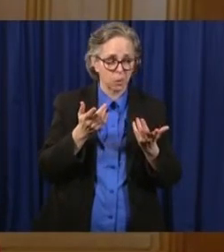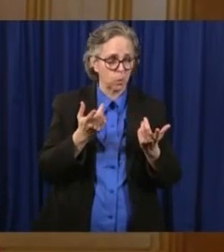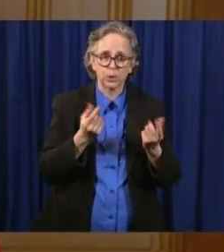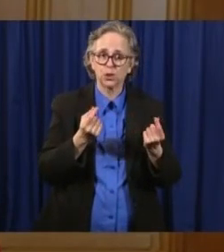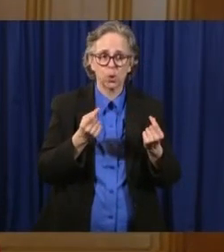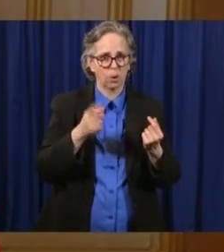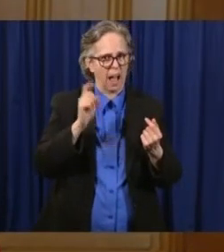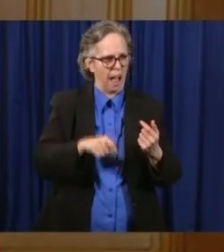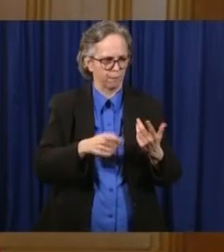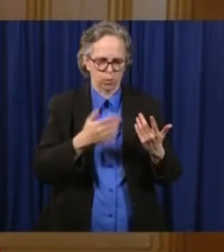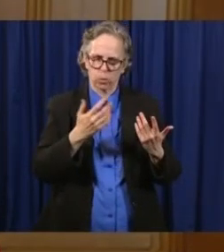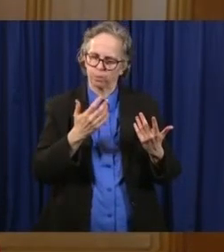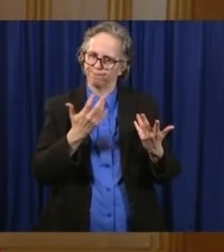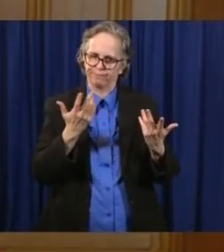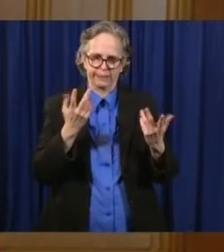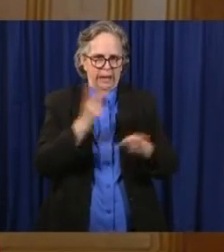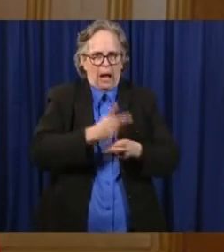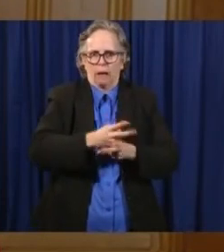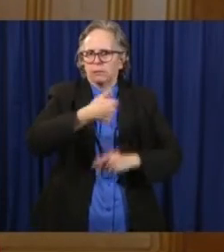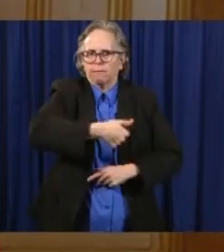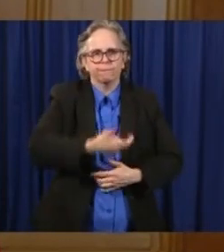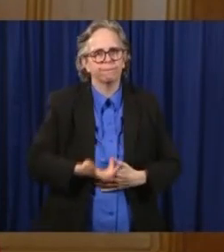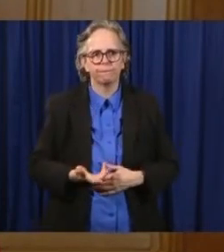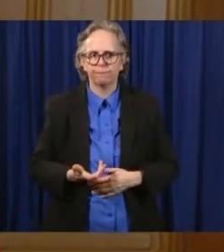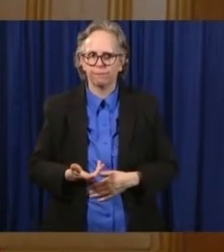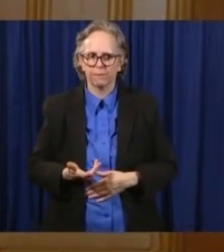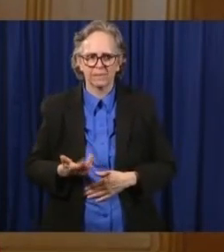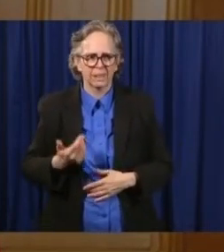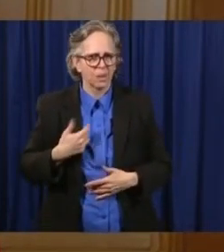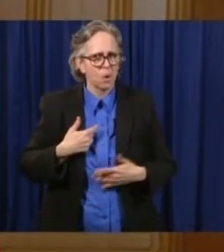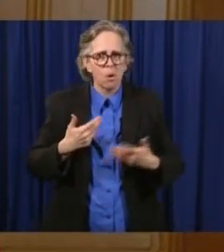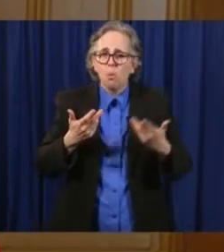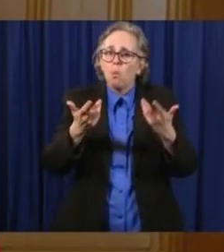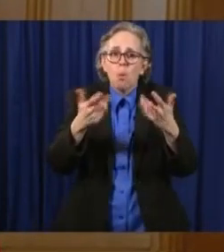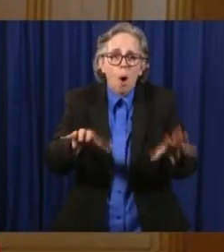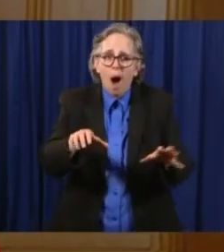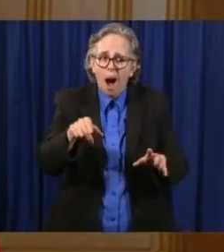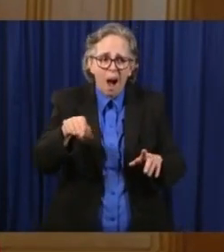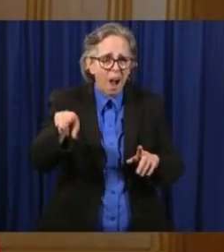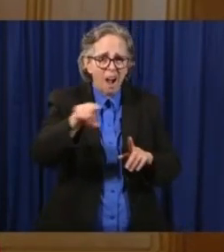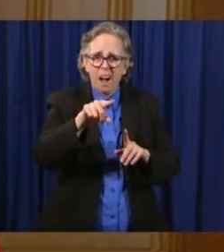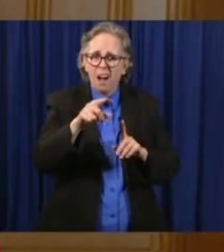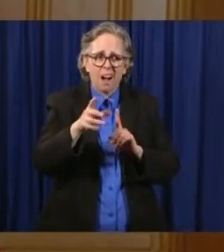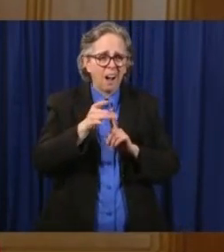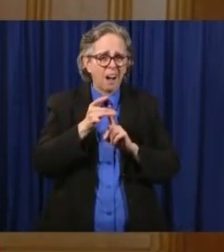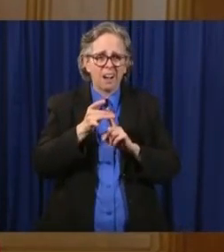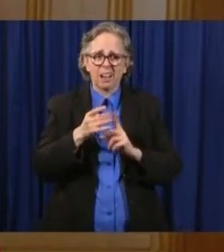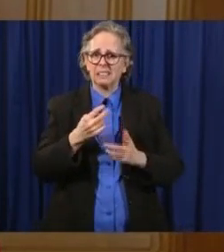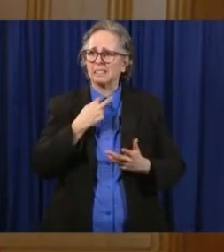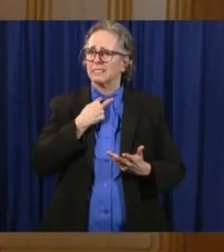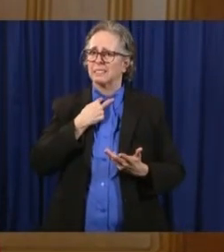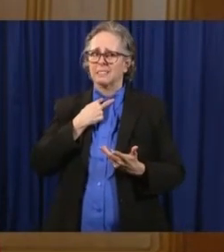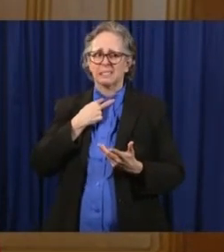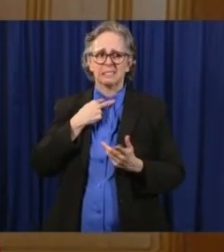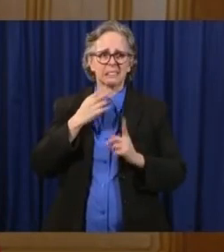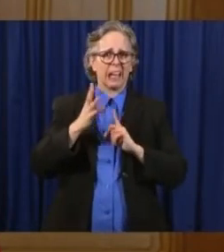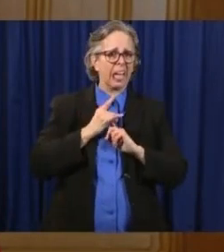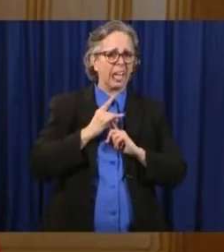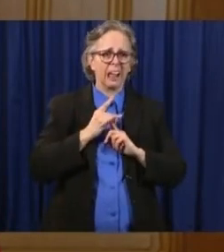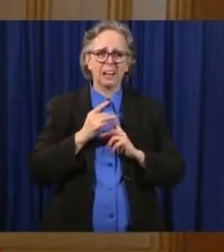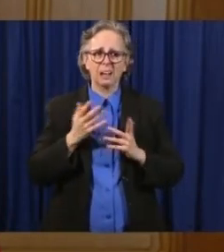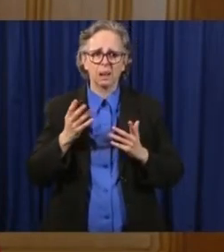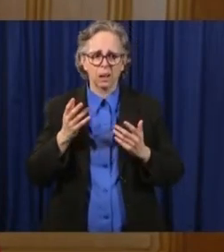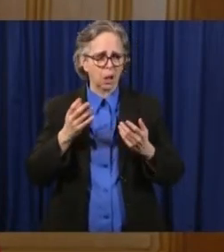know, I don't think anybody wanted us to be in a position where you've got people who are unemployed, who are trying to get the